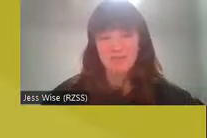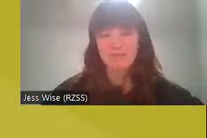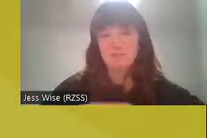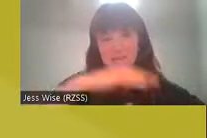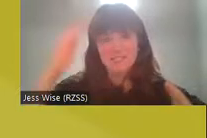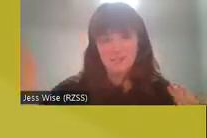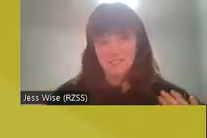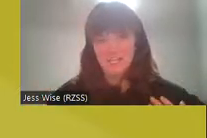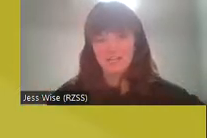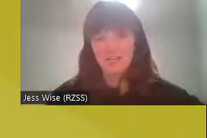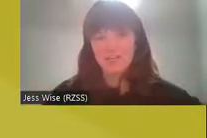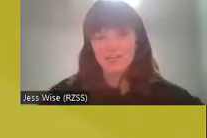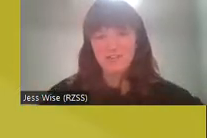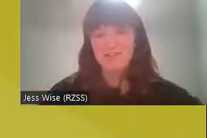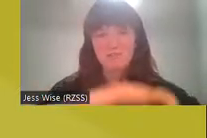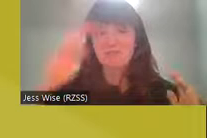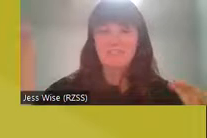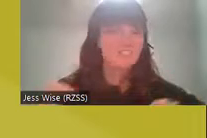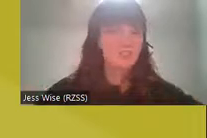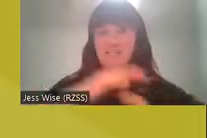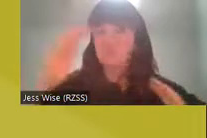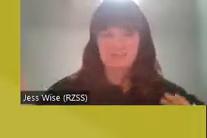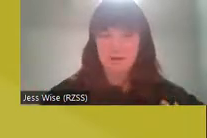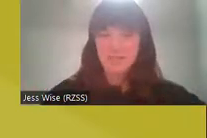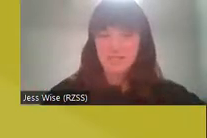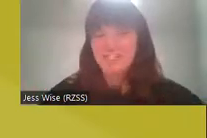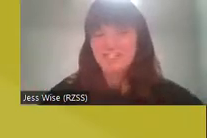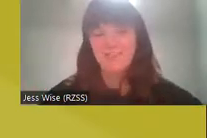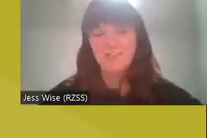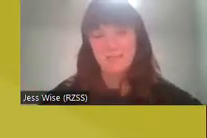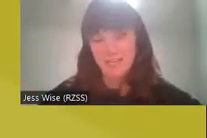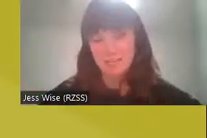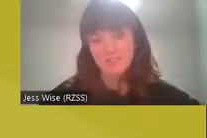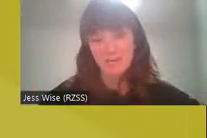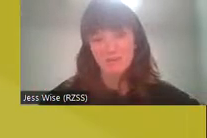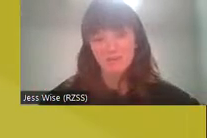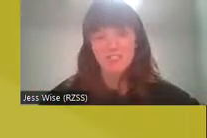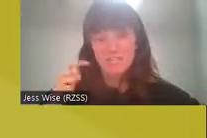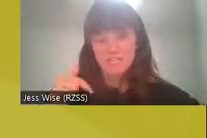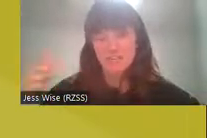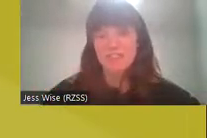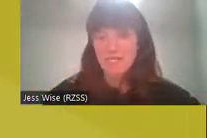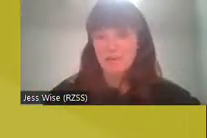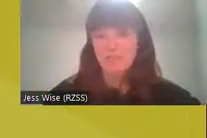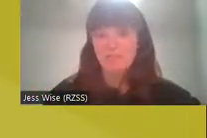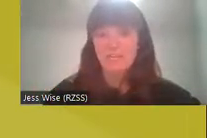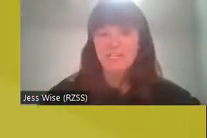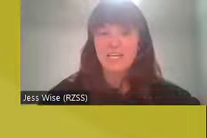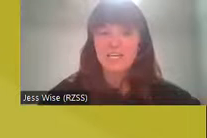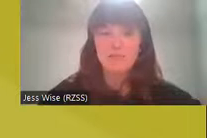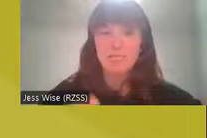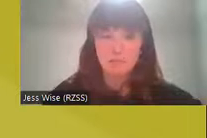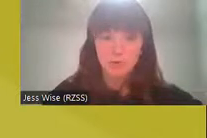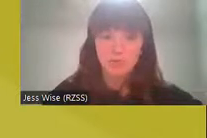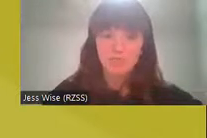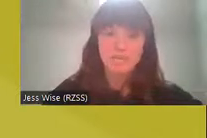And sometimes the pace at which they will go through those emotions is sometimes rapid in itself. So being able to have opportunities that allow you to keep up with that